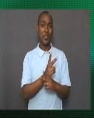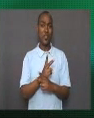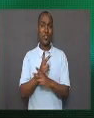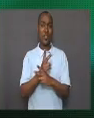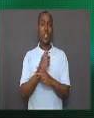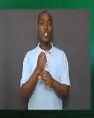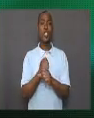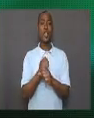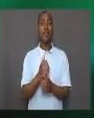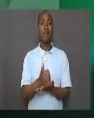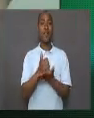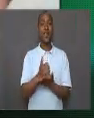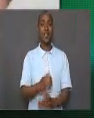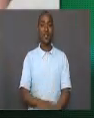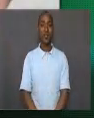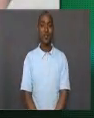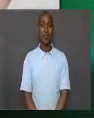fashion.